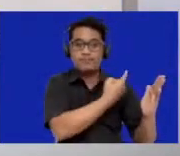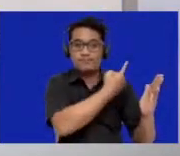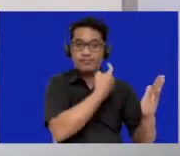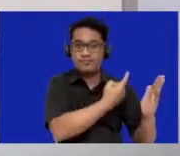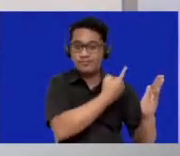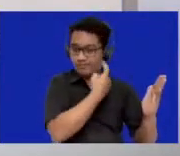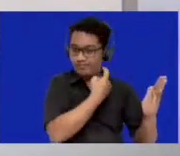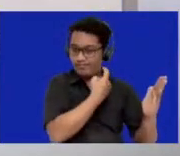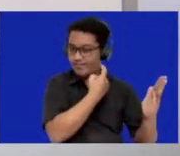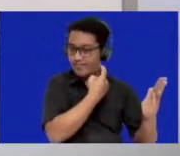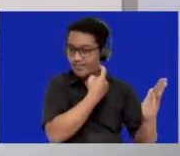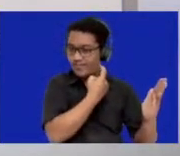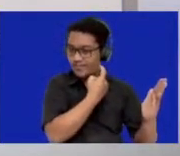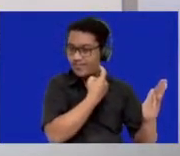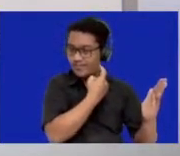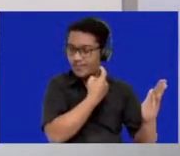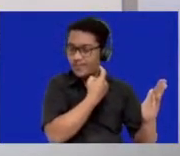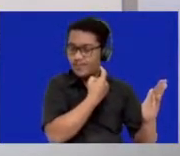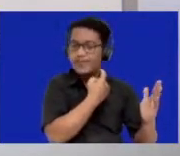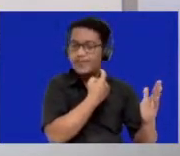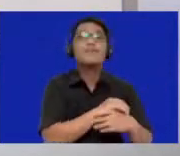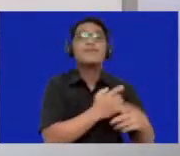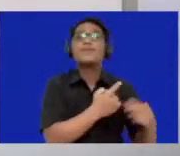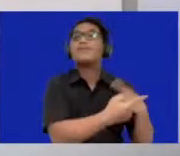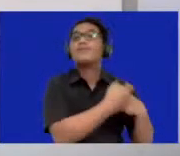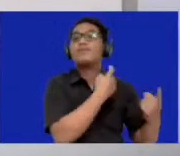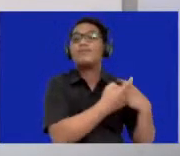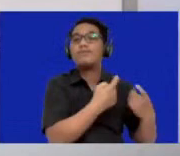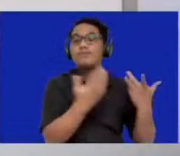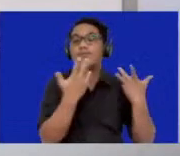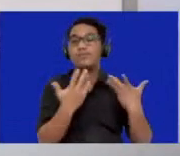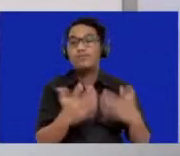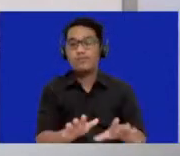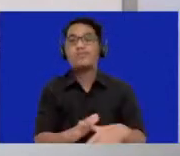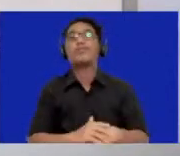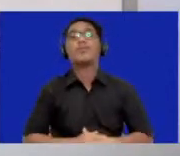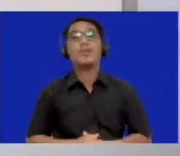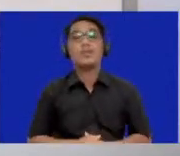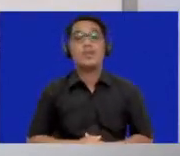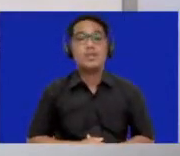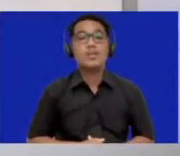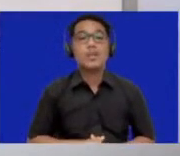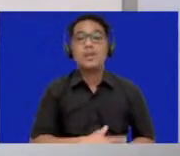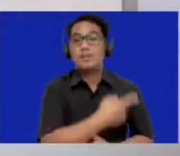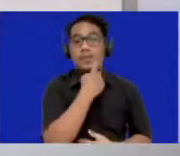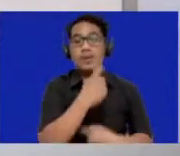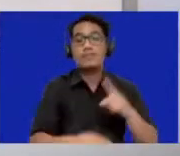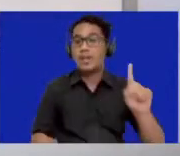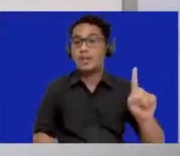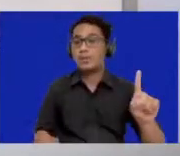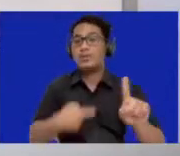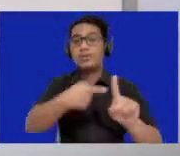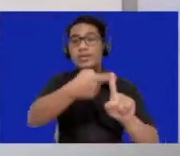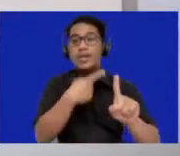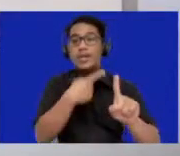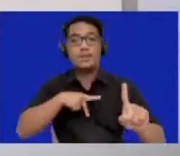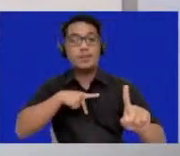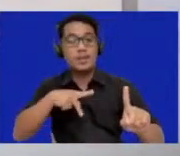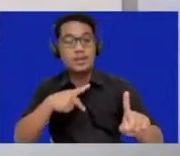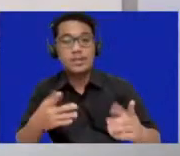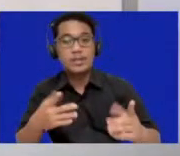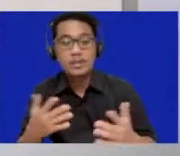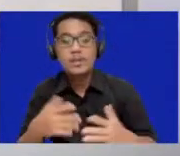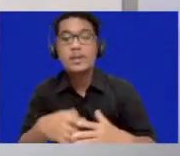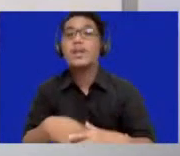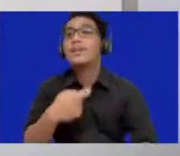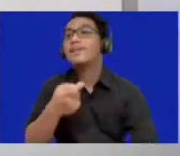here. So the first question from one of our participants is about, does MOSA